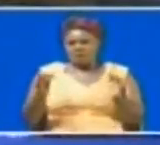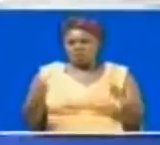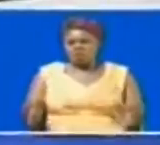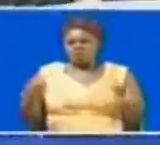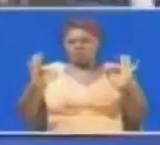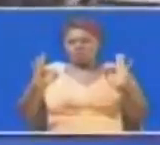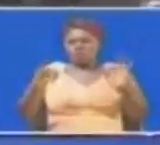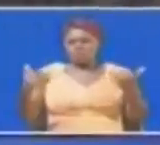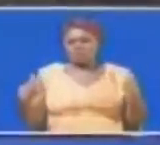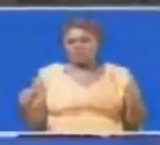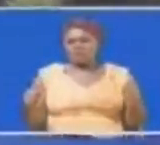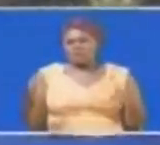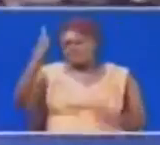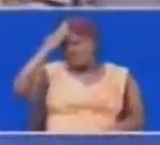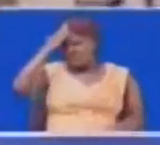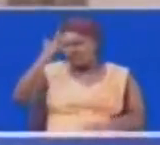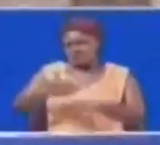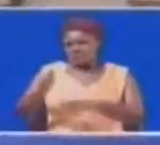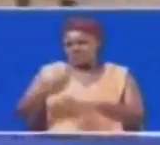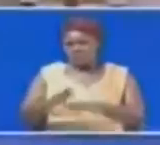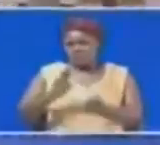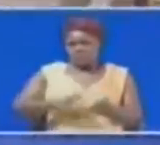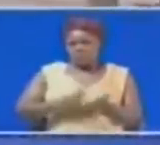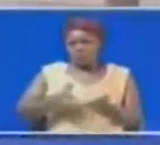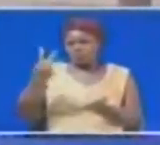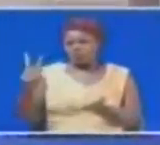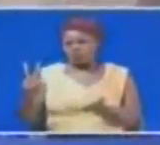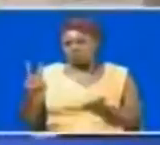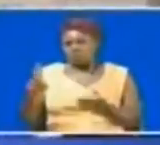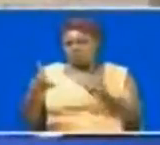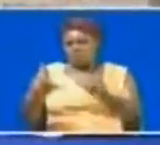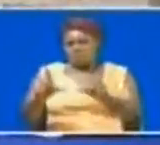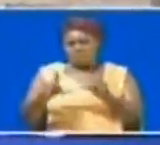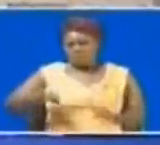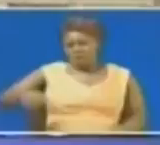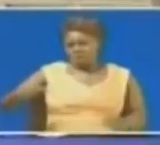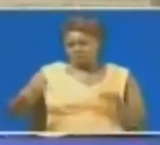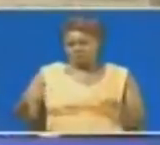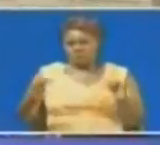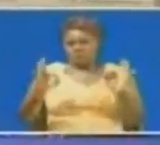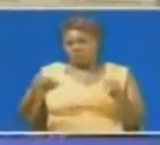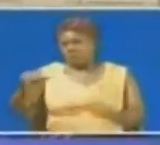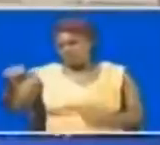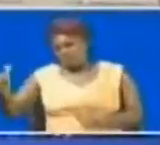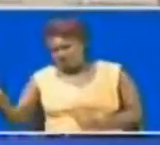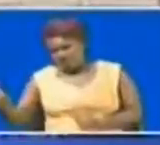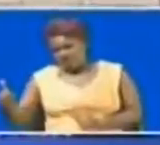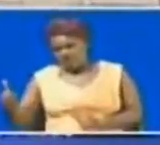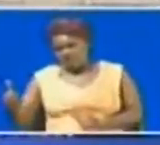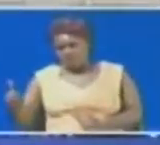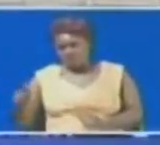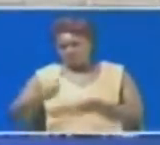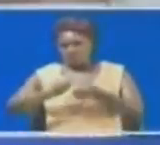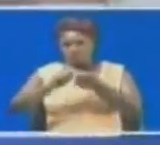formal yet. Sonko on Monday sent out two statements, one on the suspension of county officials and another on changes